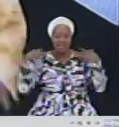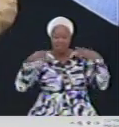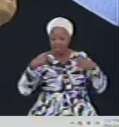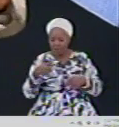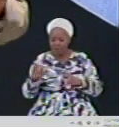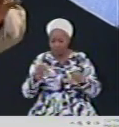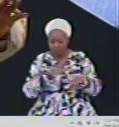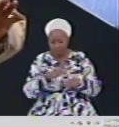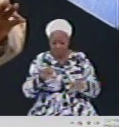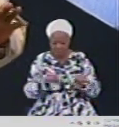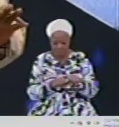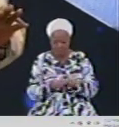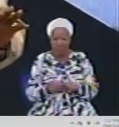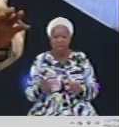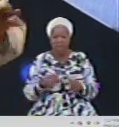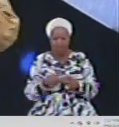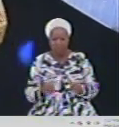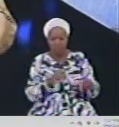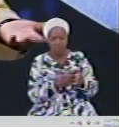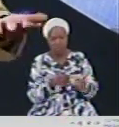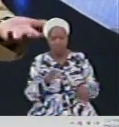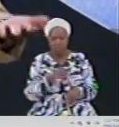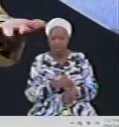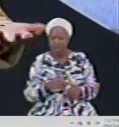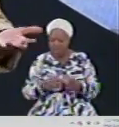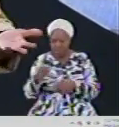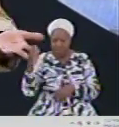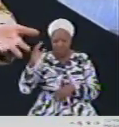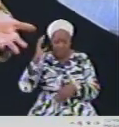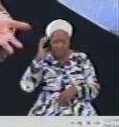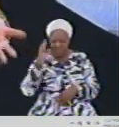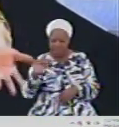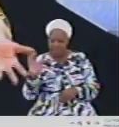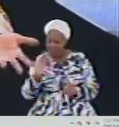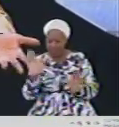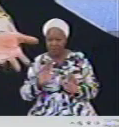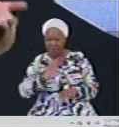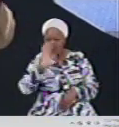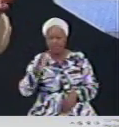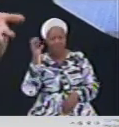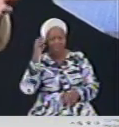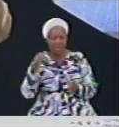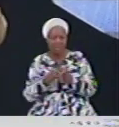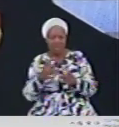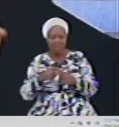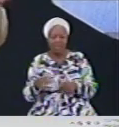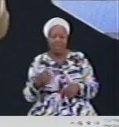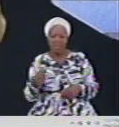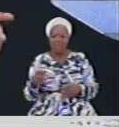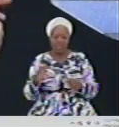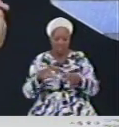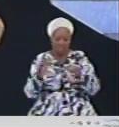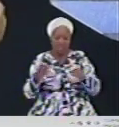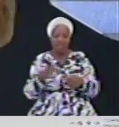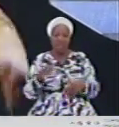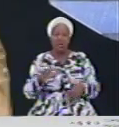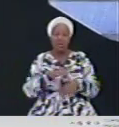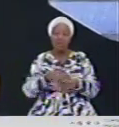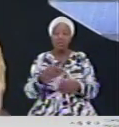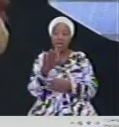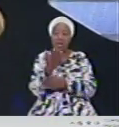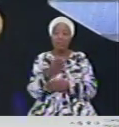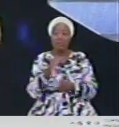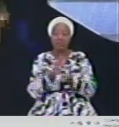sandals. And they didn't wake up. And the chain in their hand became heavier because the chain was now only in